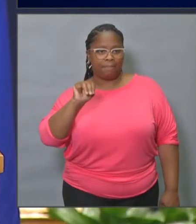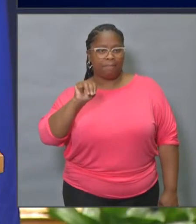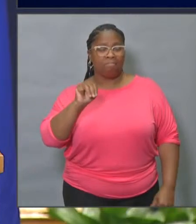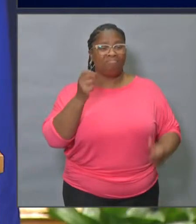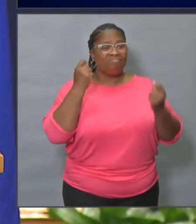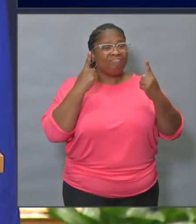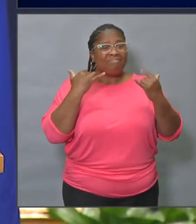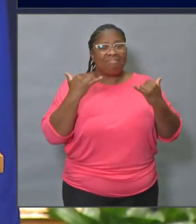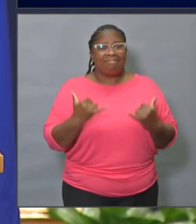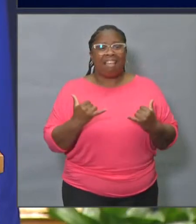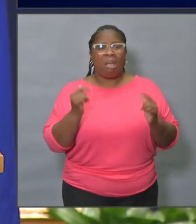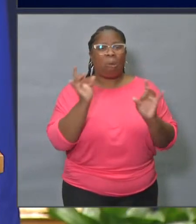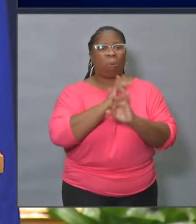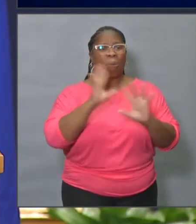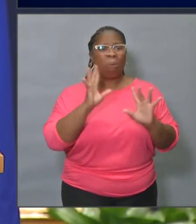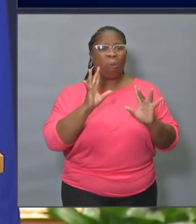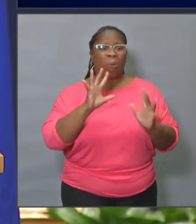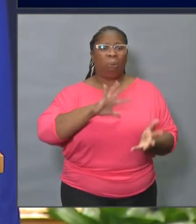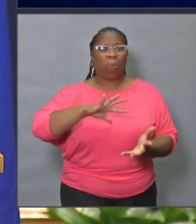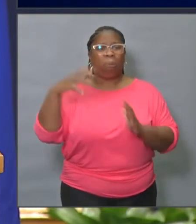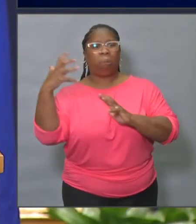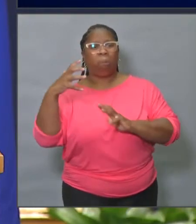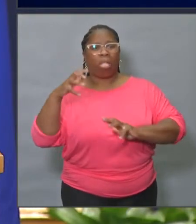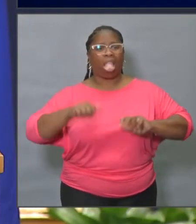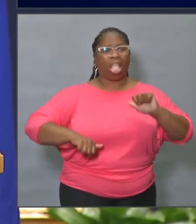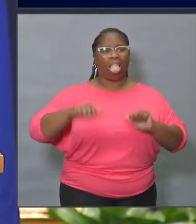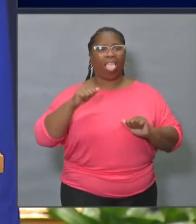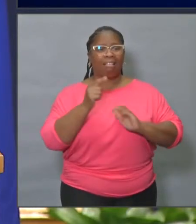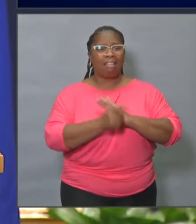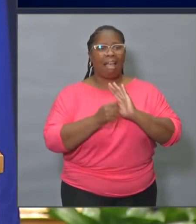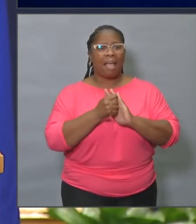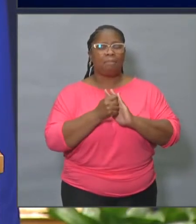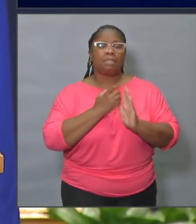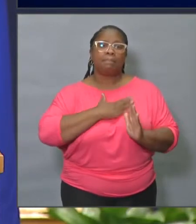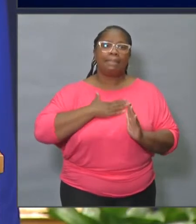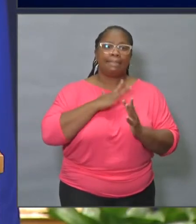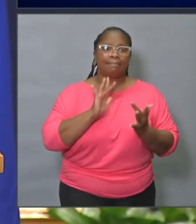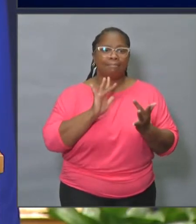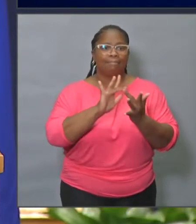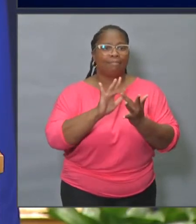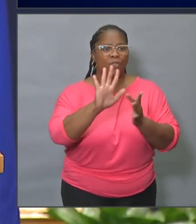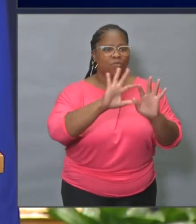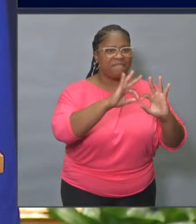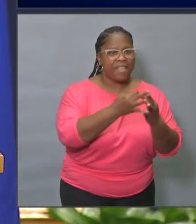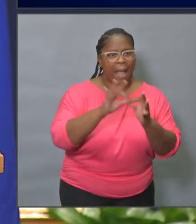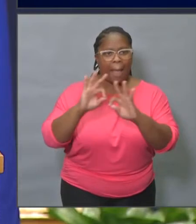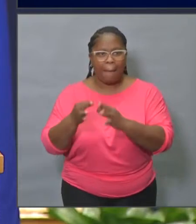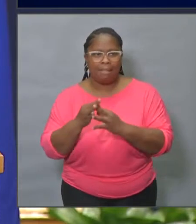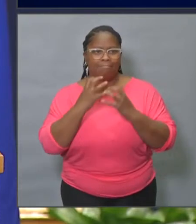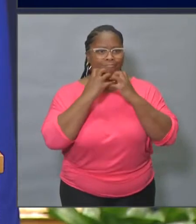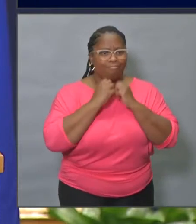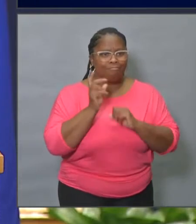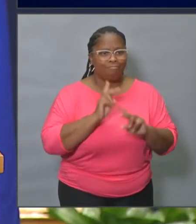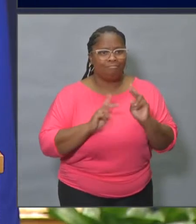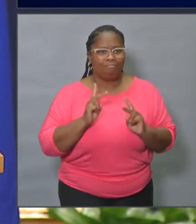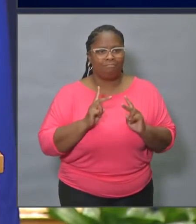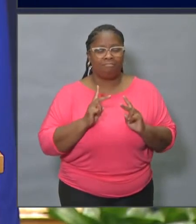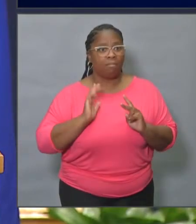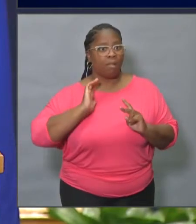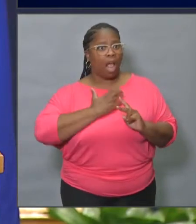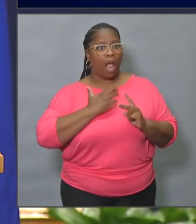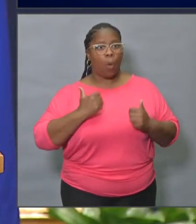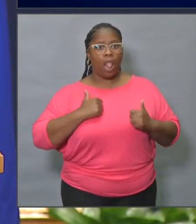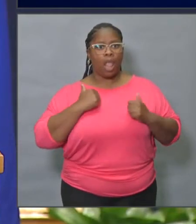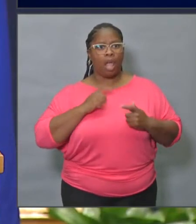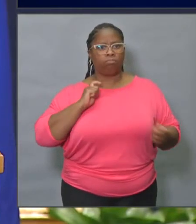times, everyone stay connected with family and loved ones. Our lives have changed abruptly, which is why it's so